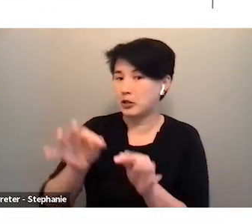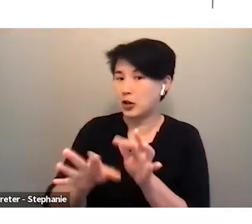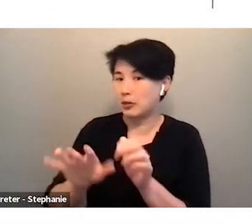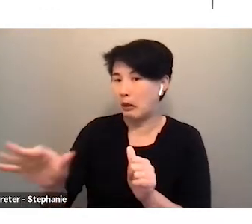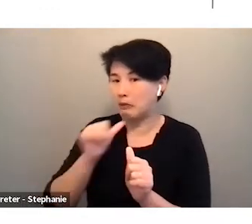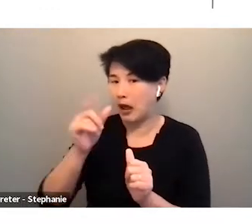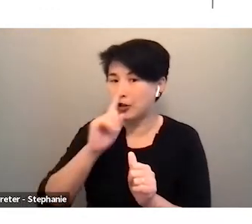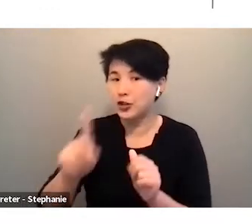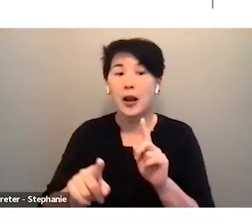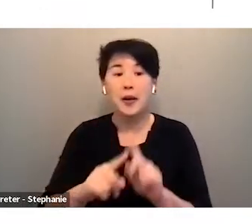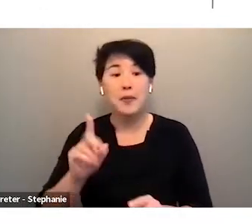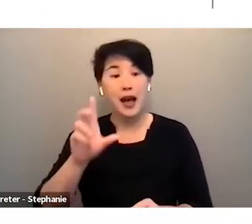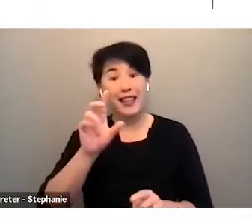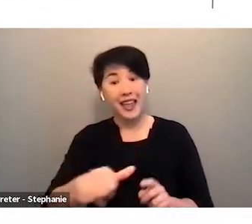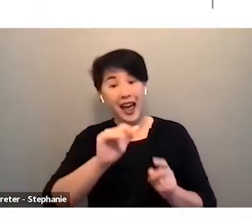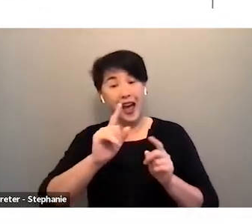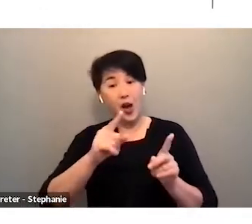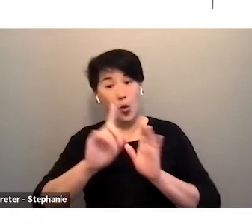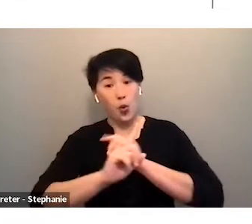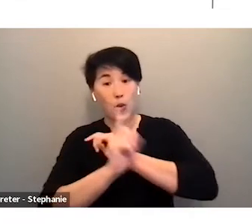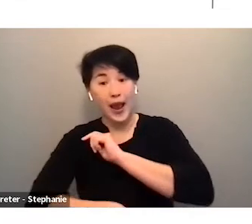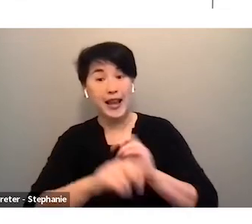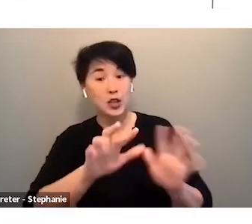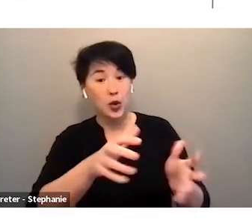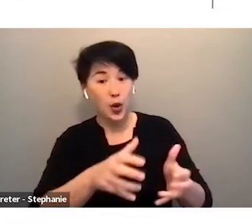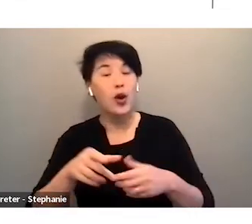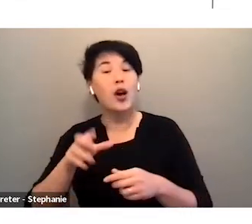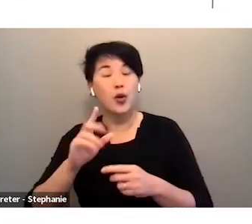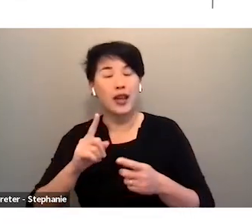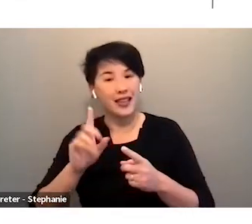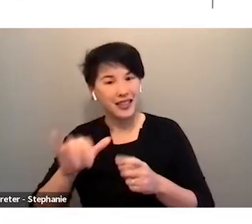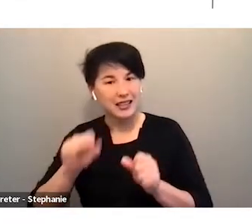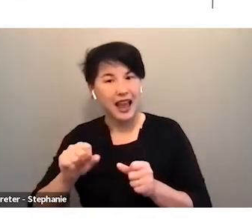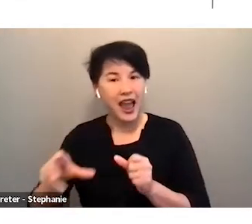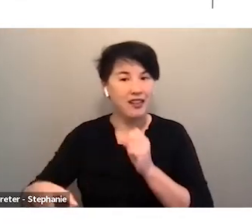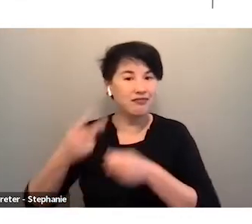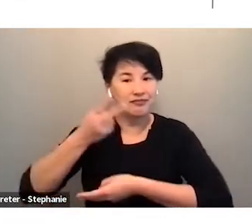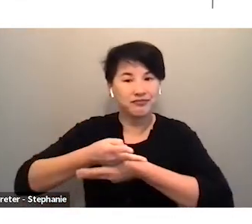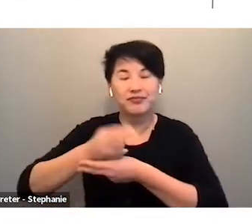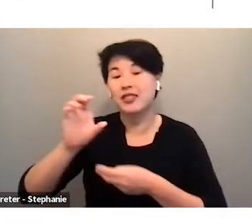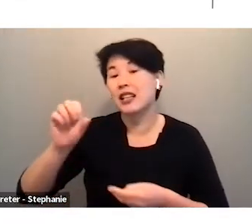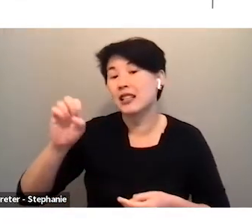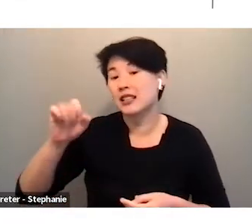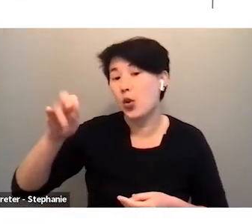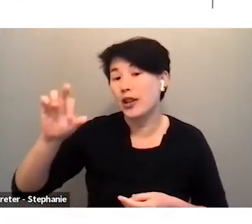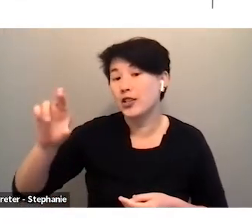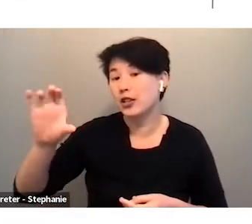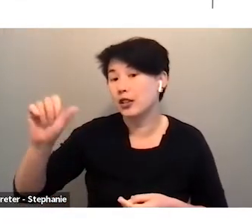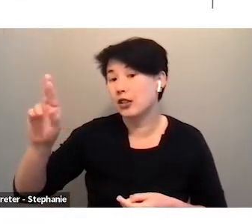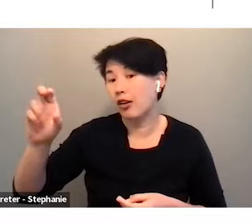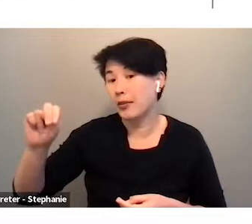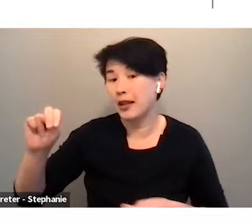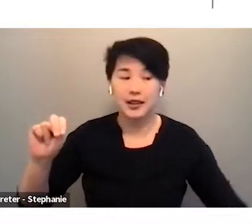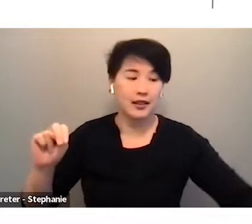impactful waste into a product that actually sequesters carbon. And what's more, we were able to have these really